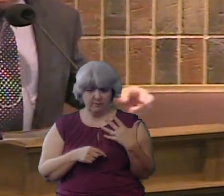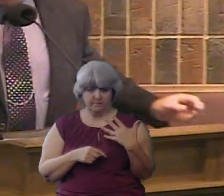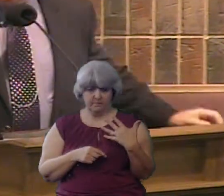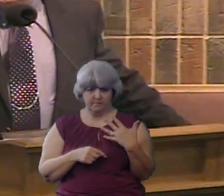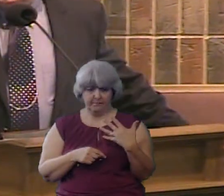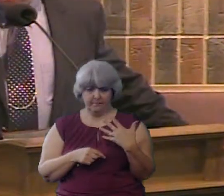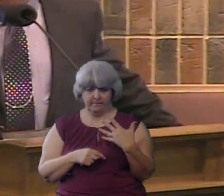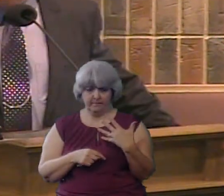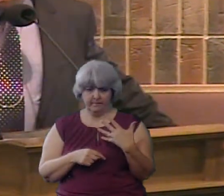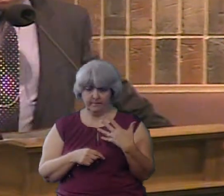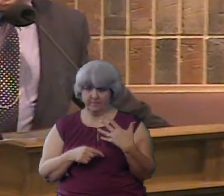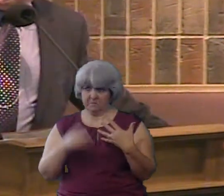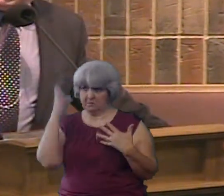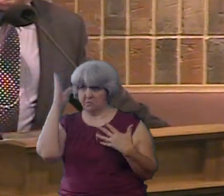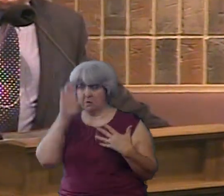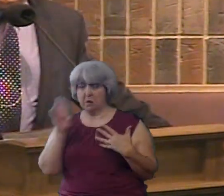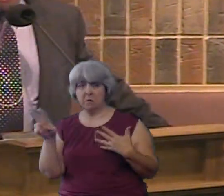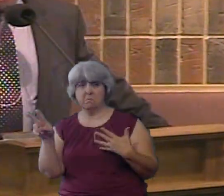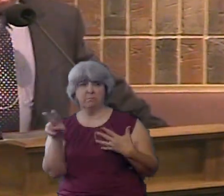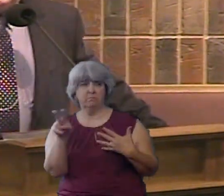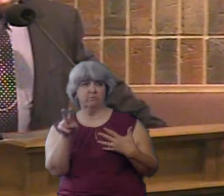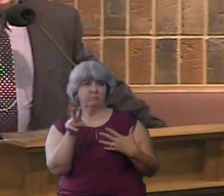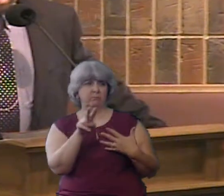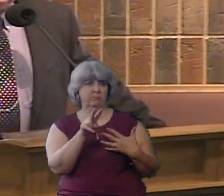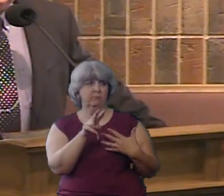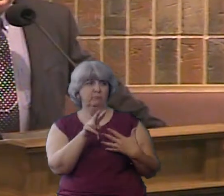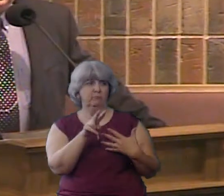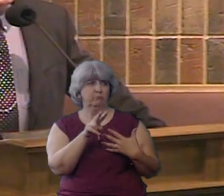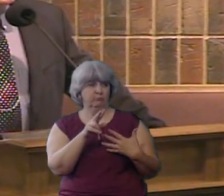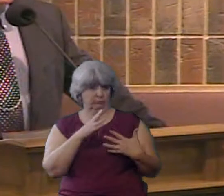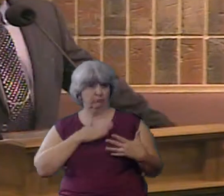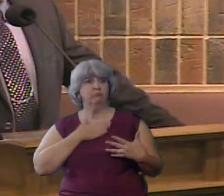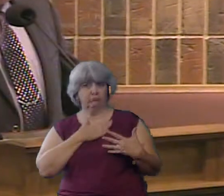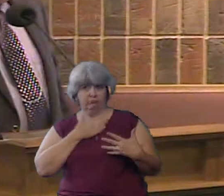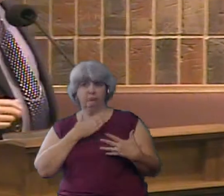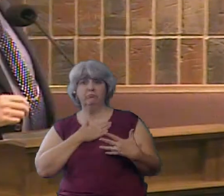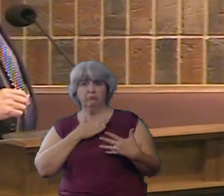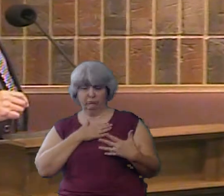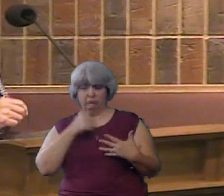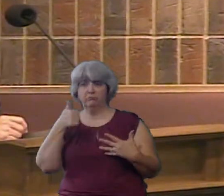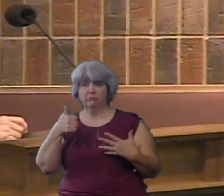would he be disappointed, or would that be the description of your life?